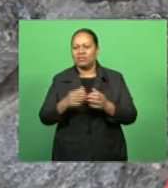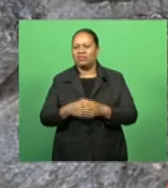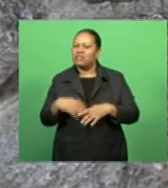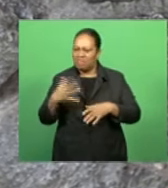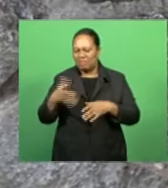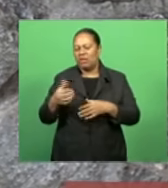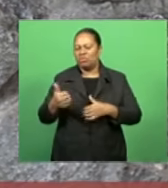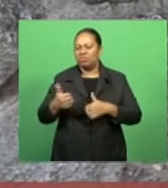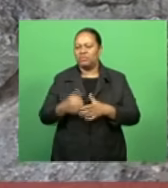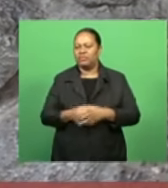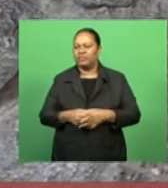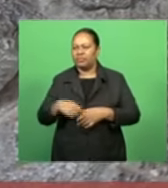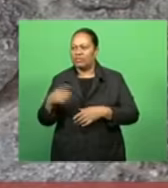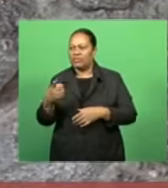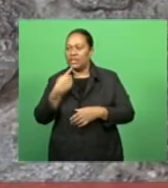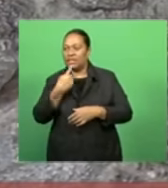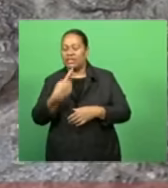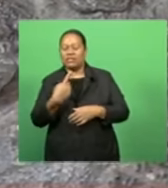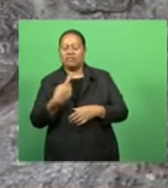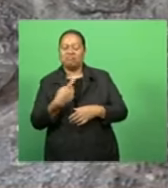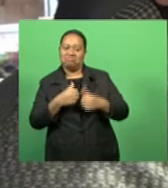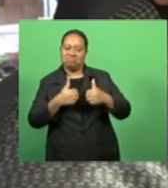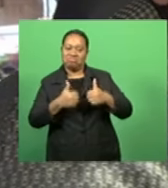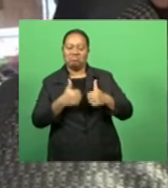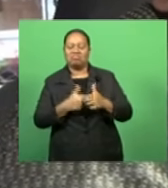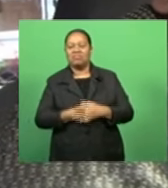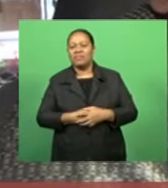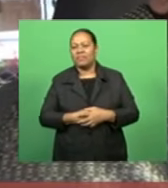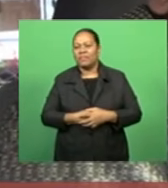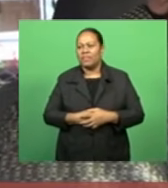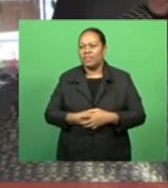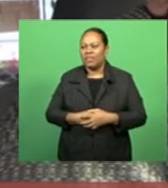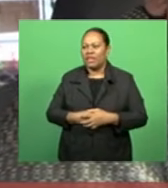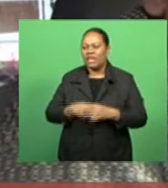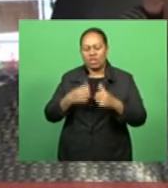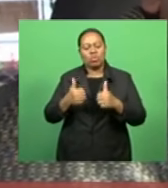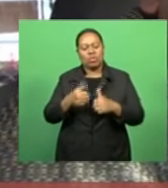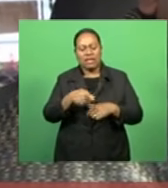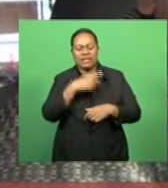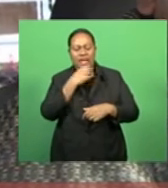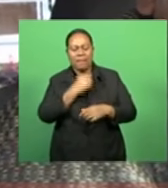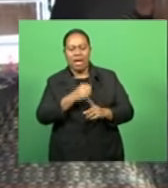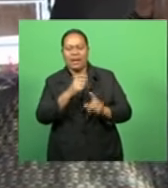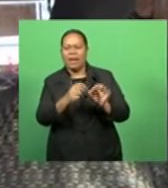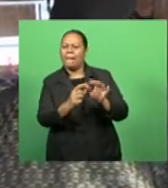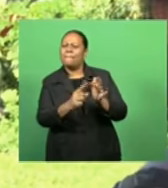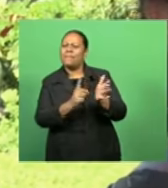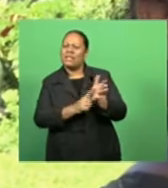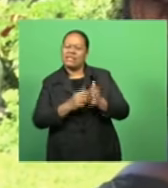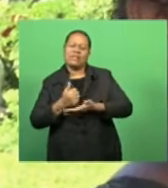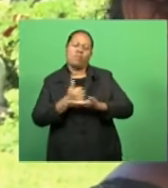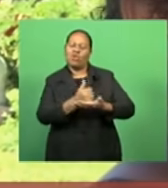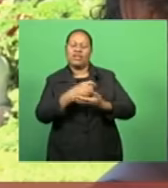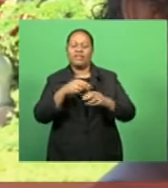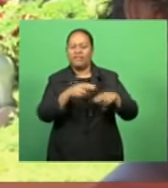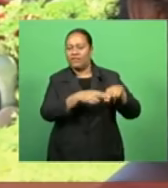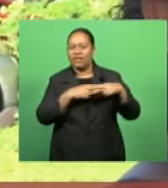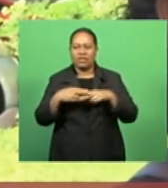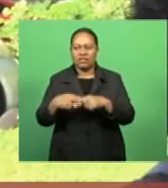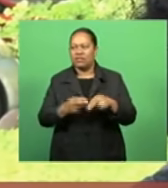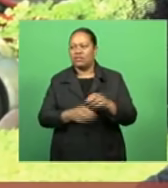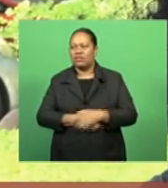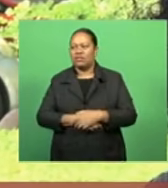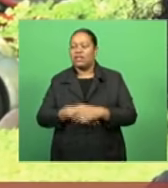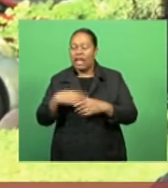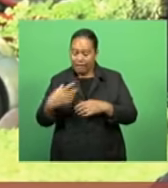boost. I think his appointment as chair is well deserved. Well, it's good that he's supporting Fiji. As long as there is